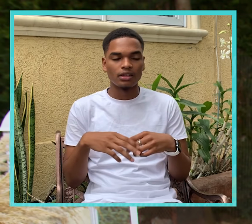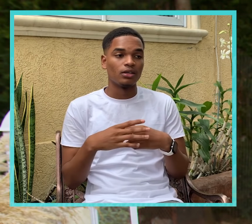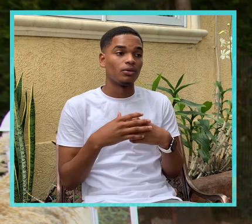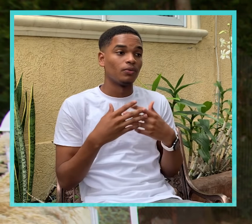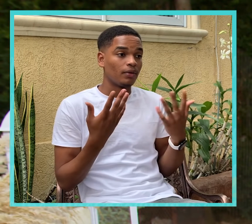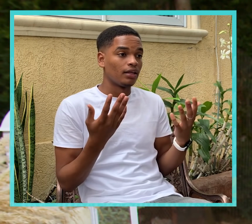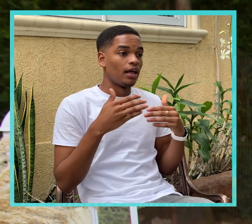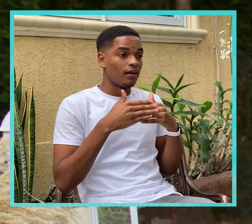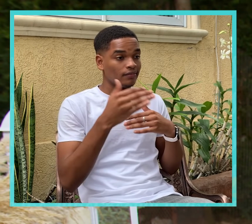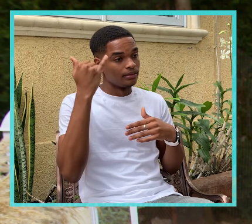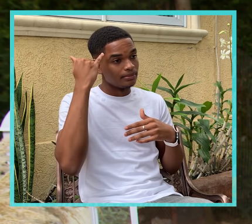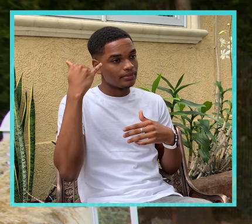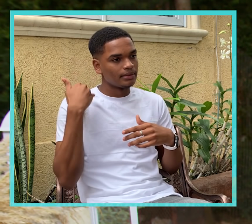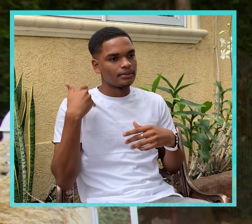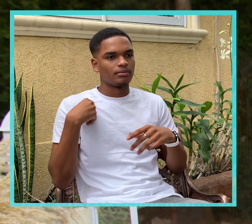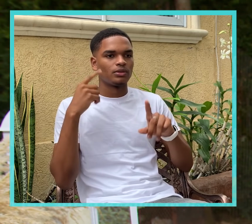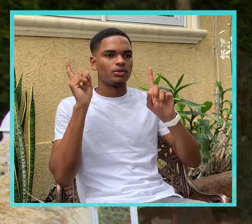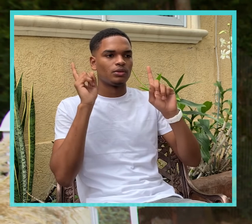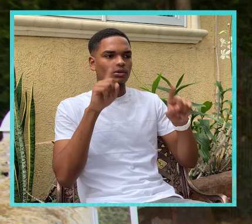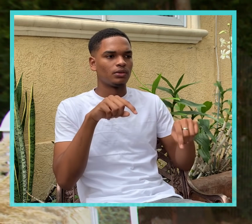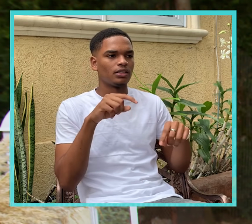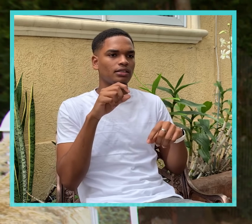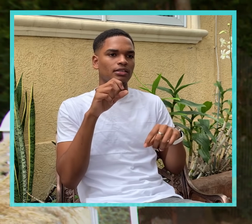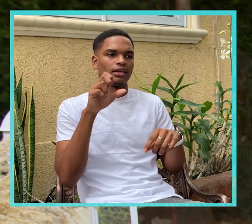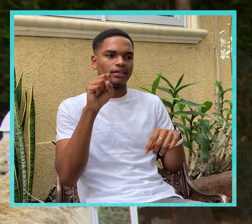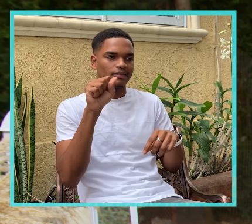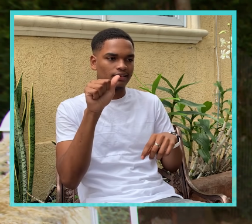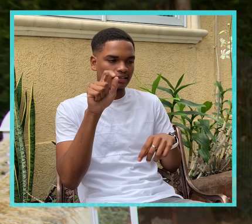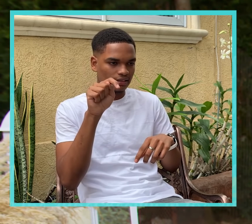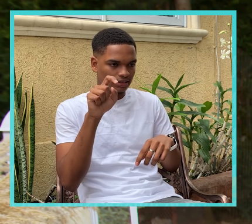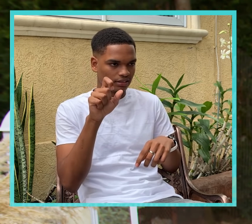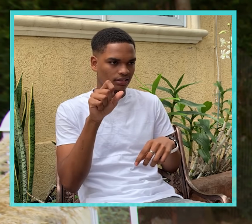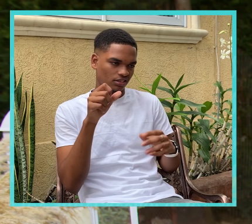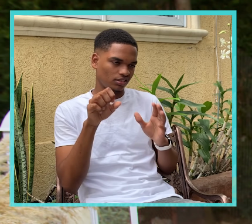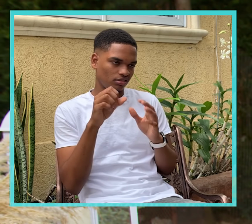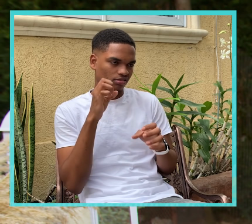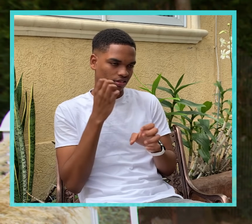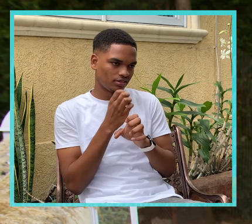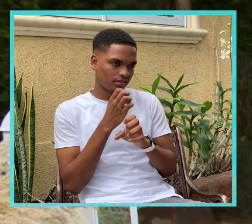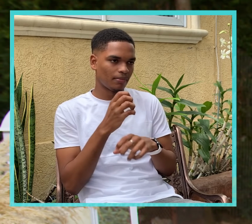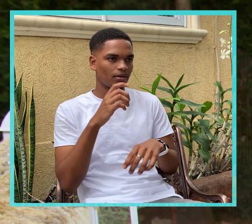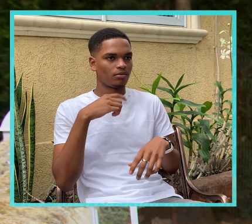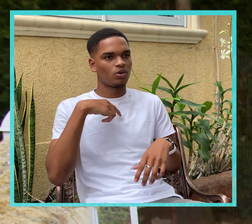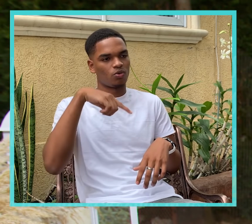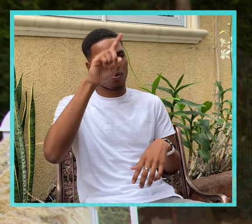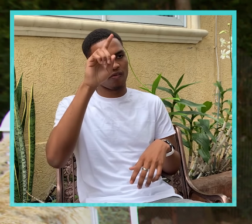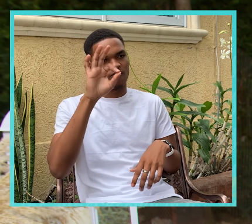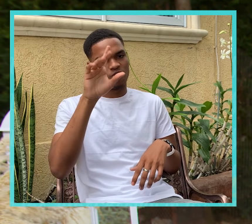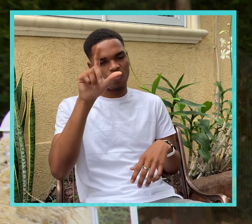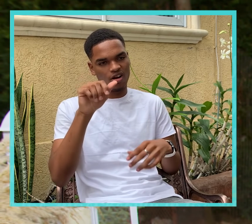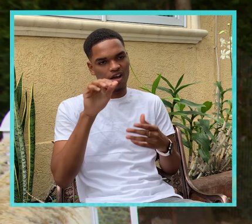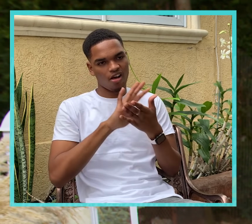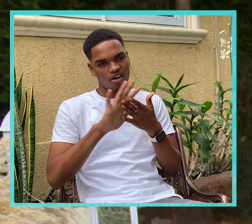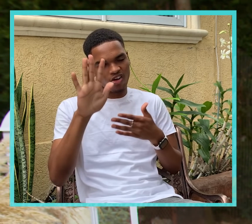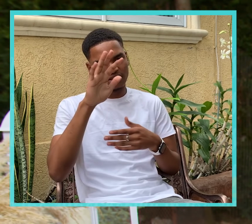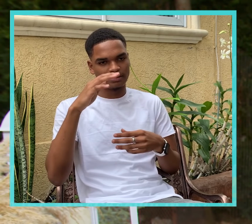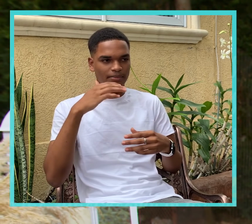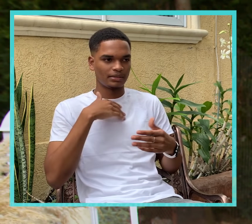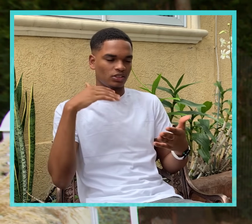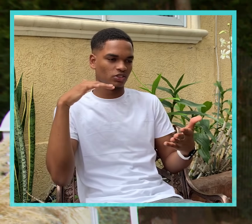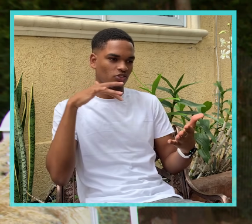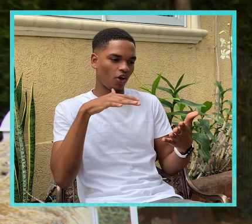Immaculate, I went, I did SATs and then I went to Broad College in Florida. I was studying how to